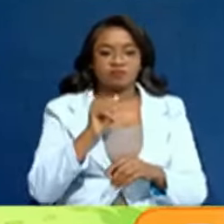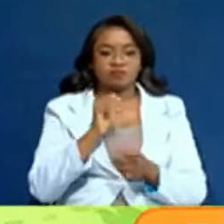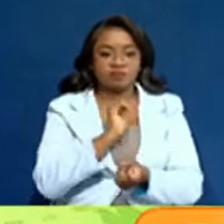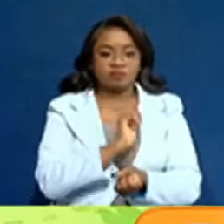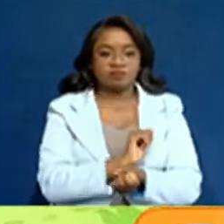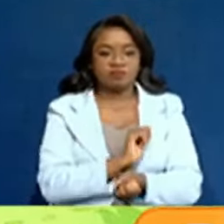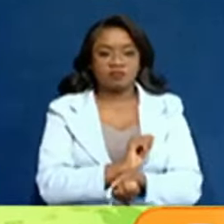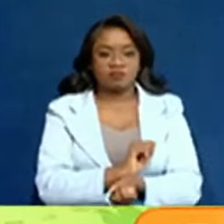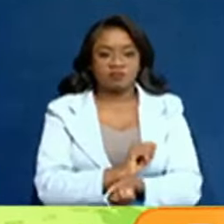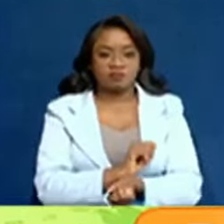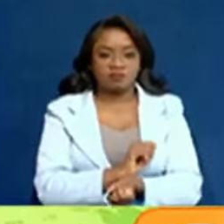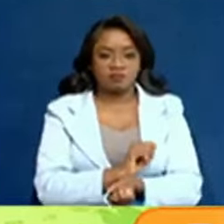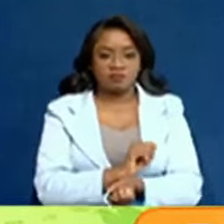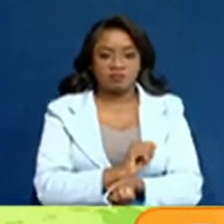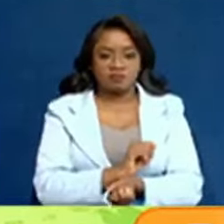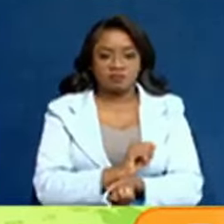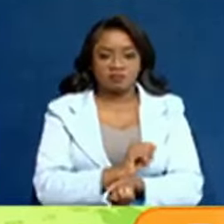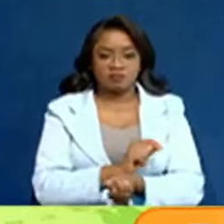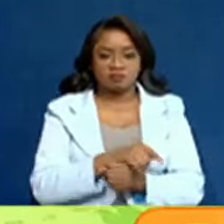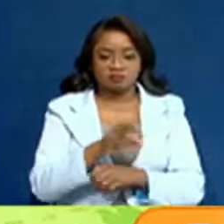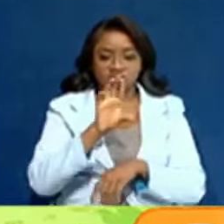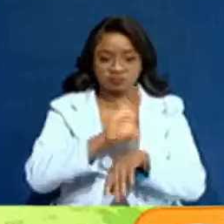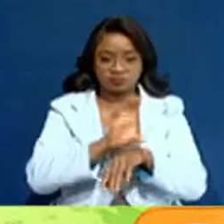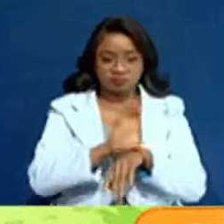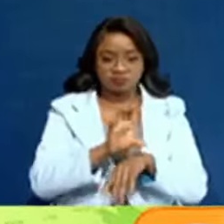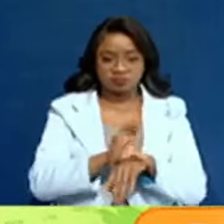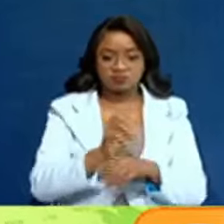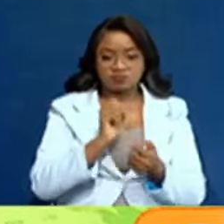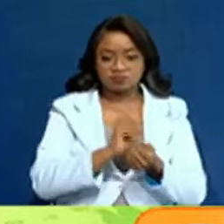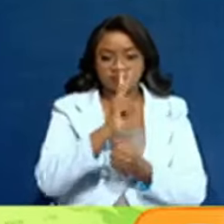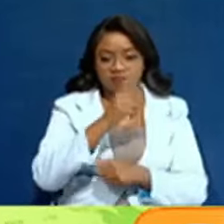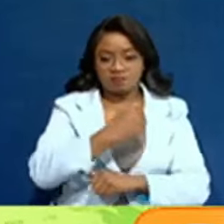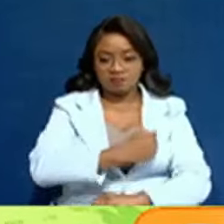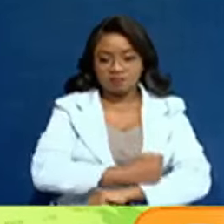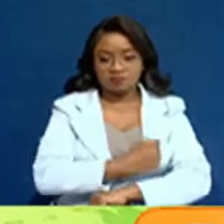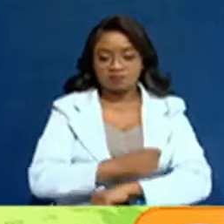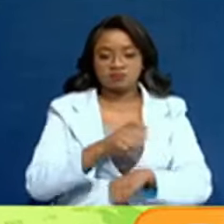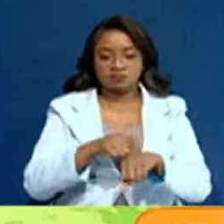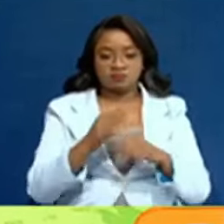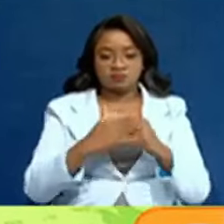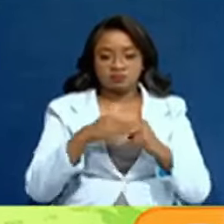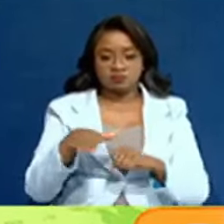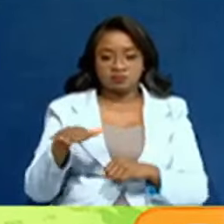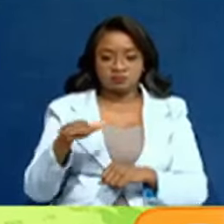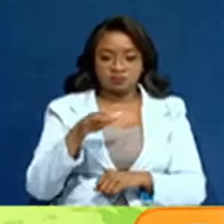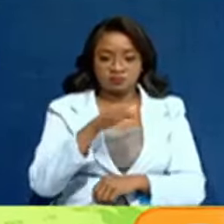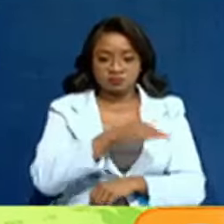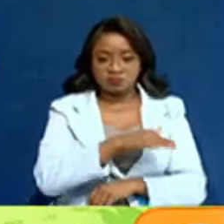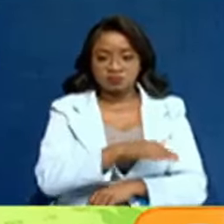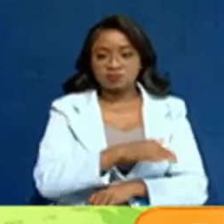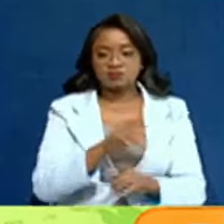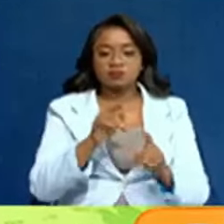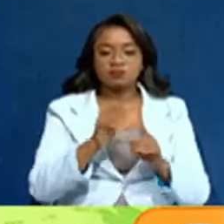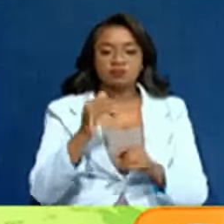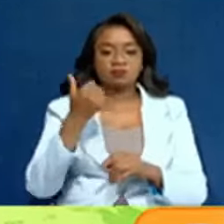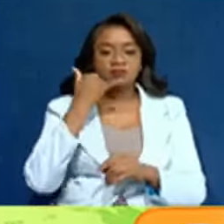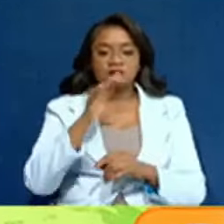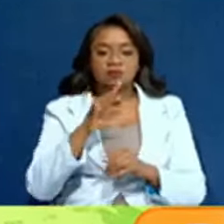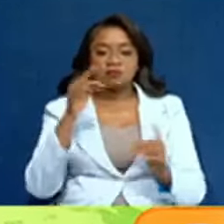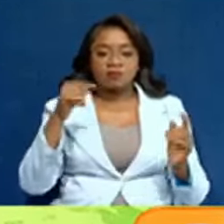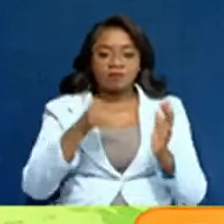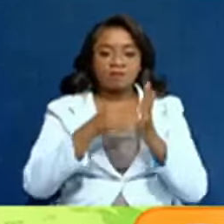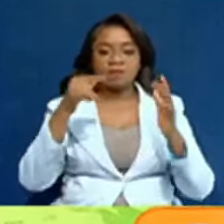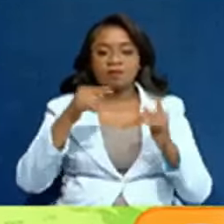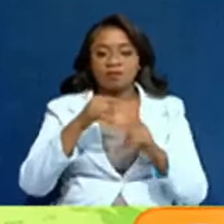at the Oda Mission Church Secondary School compound around 9 p.m. The last signals from their phones were